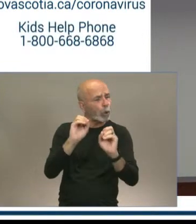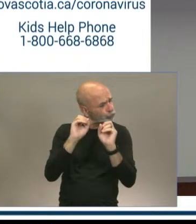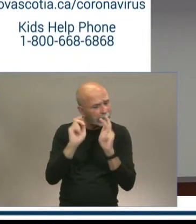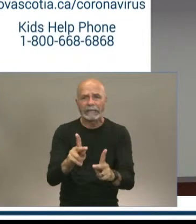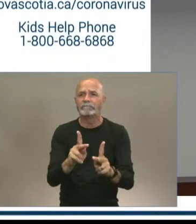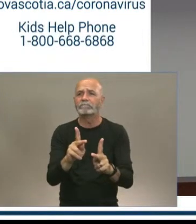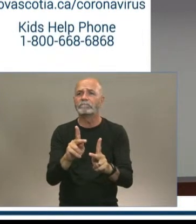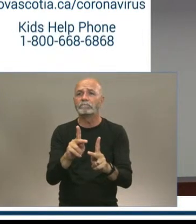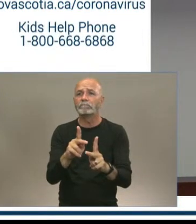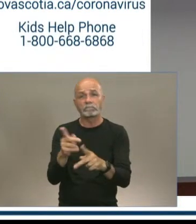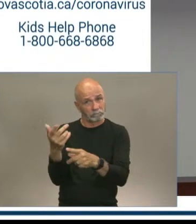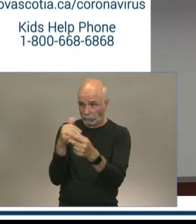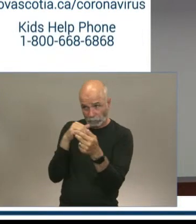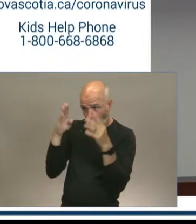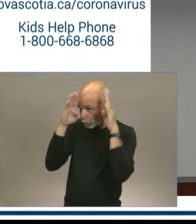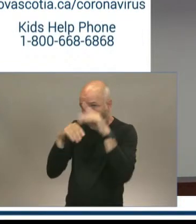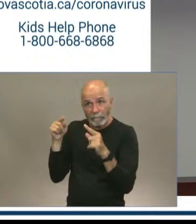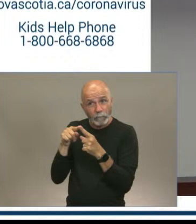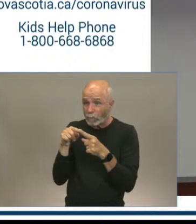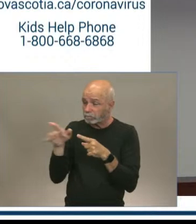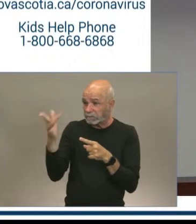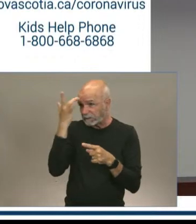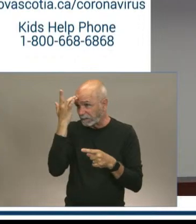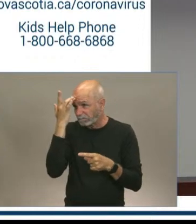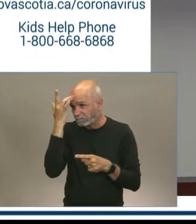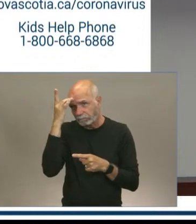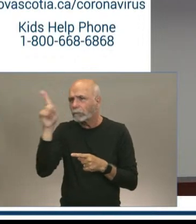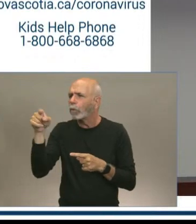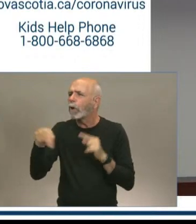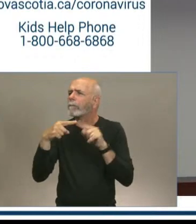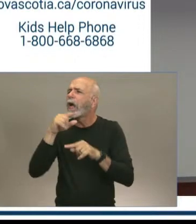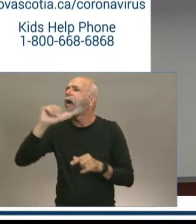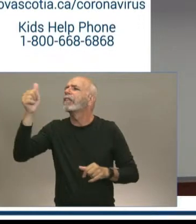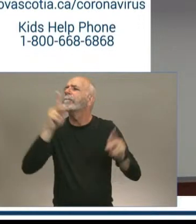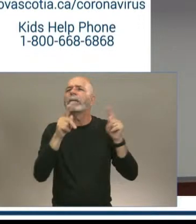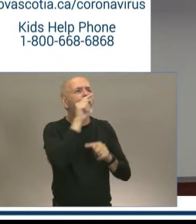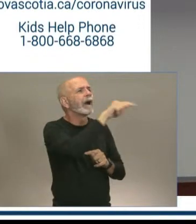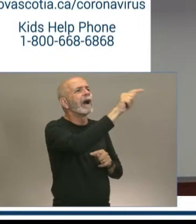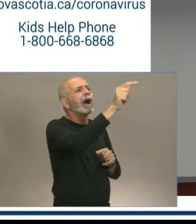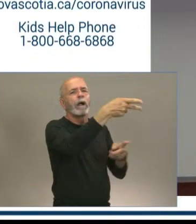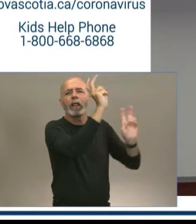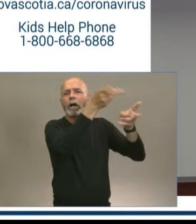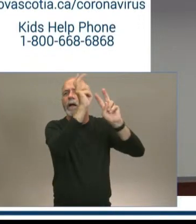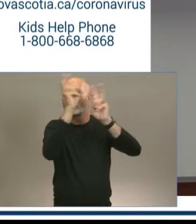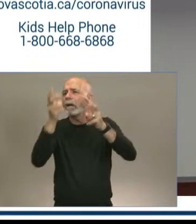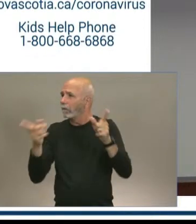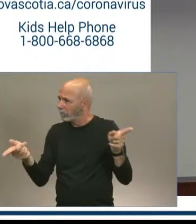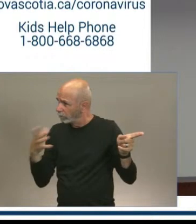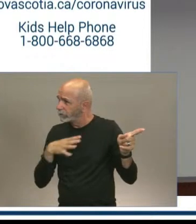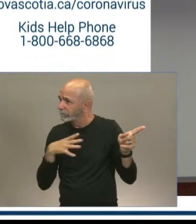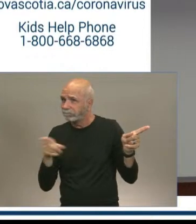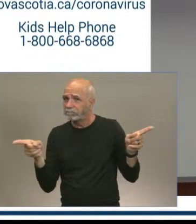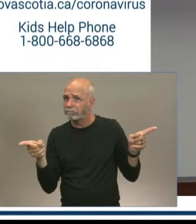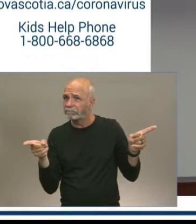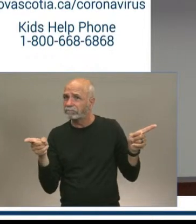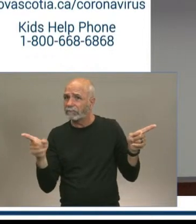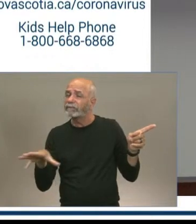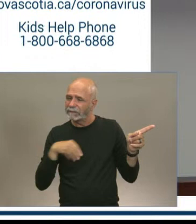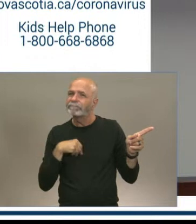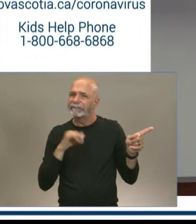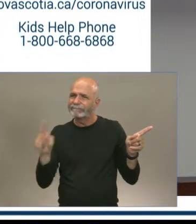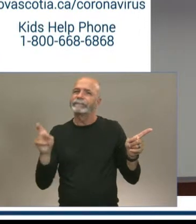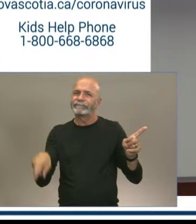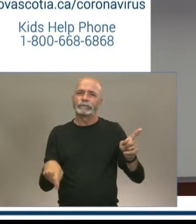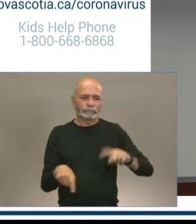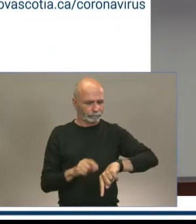you to do like everything else through COVID. Do it for other people around you. Do it for the rest of Nova Scotia. And quite frankly, for young